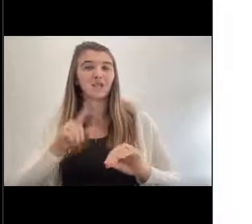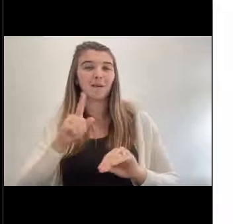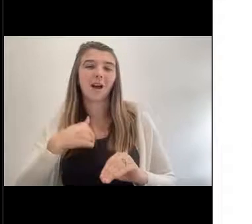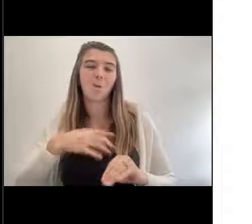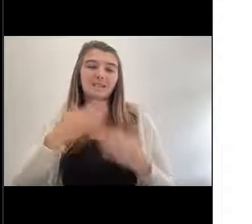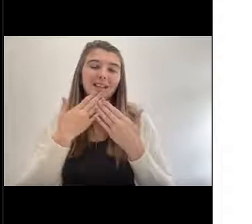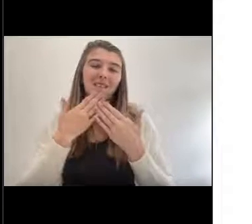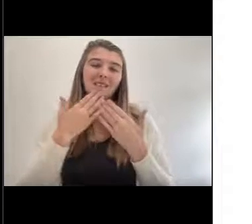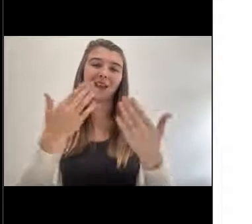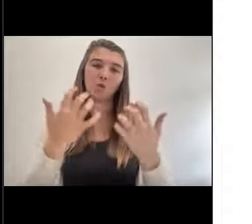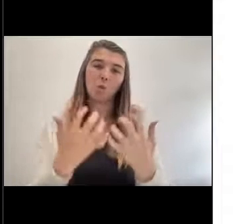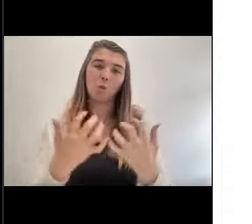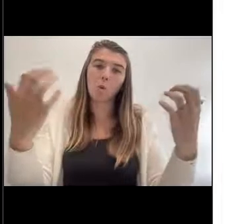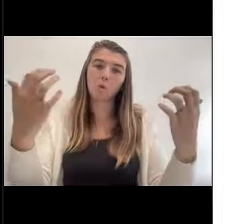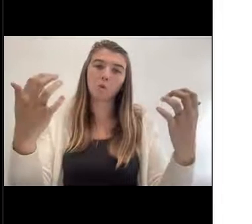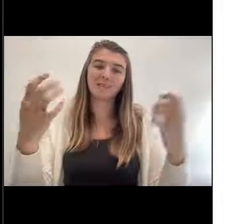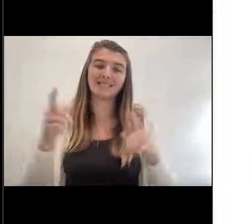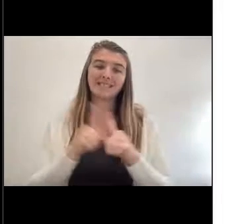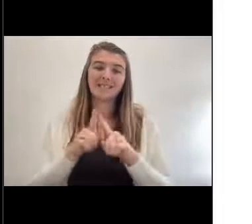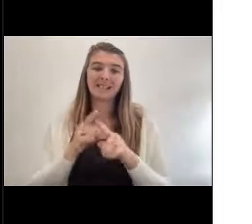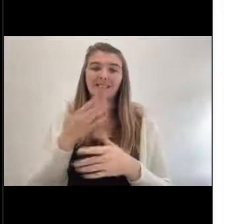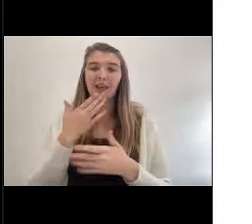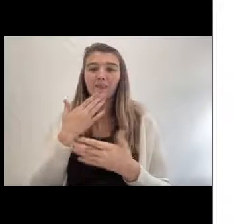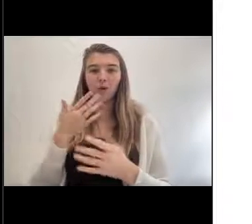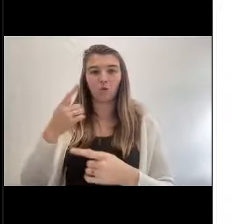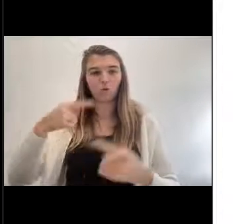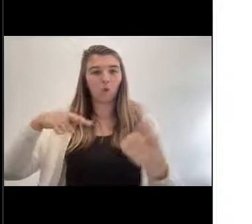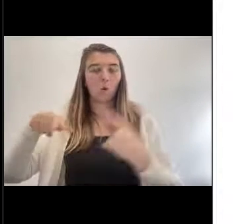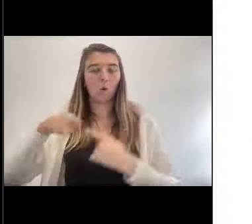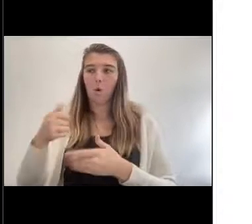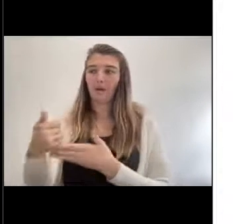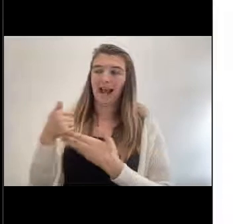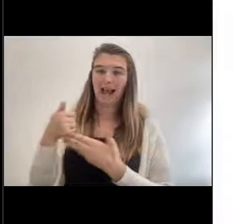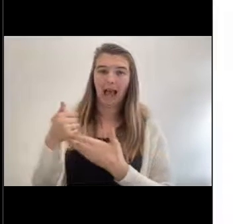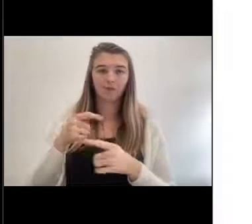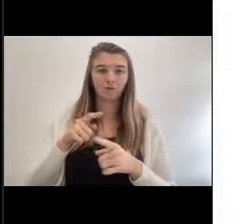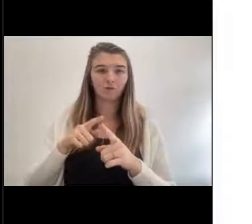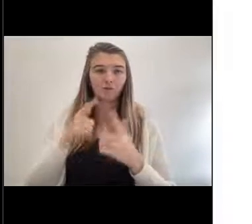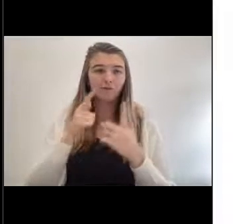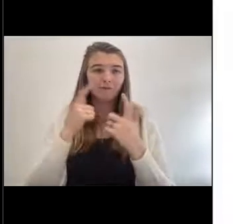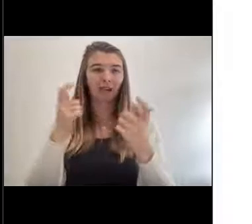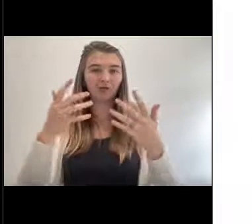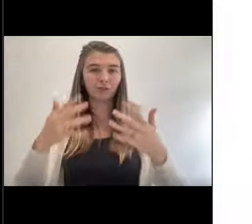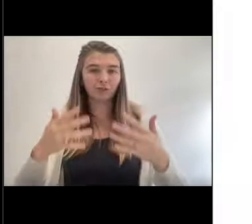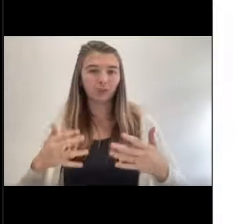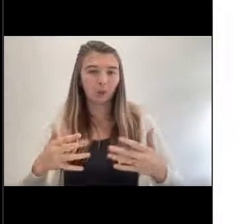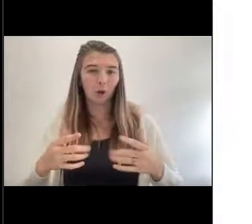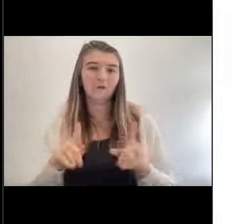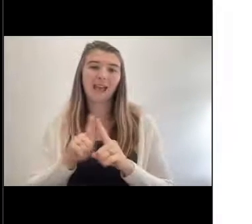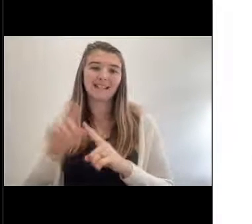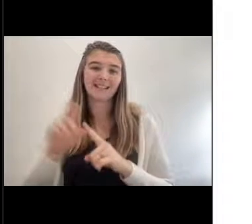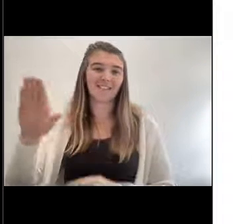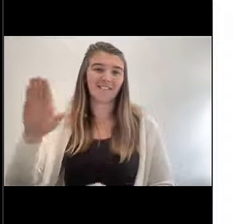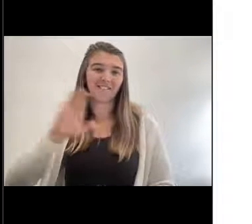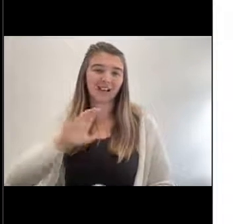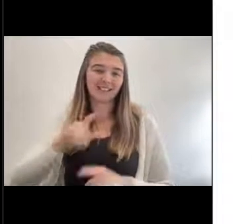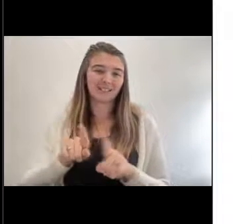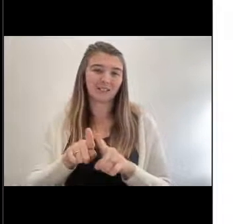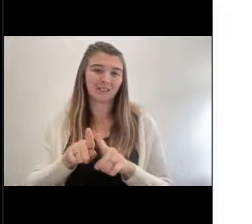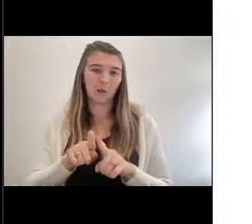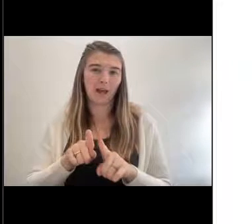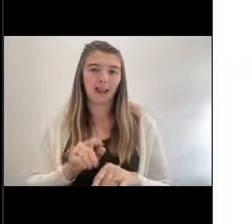and then many people that were instrumental in getting these results. And obviously funding agencies, primarily Horizon